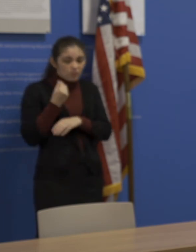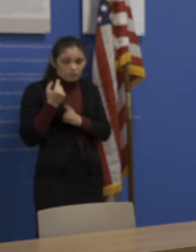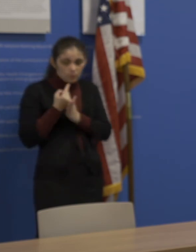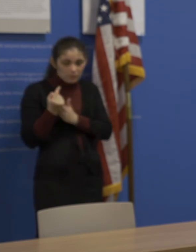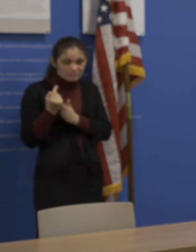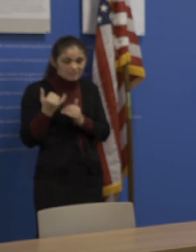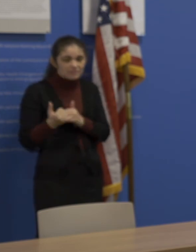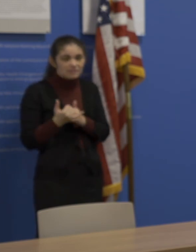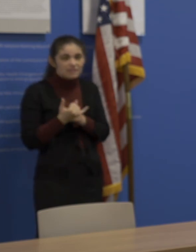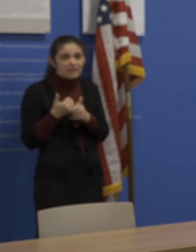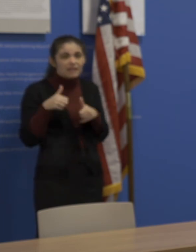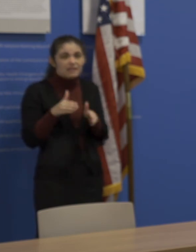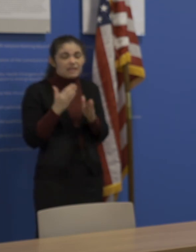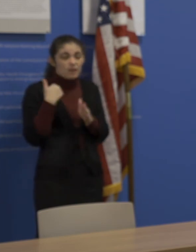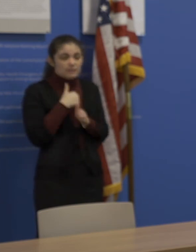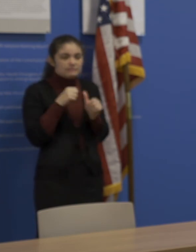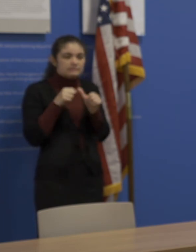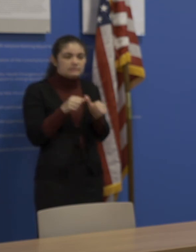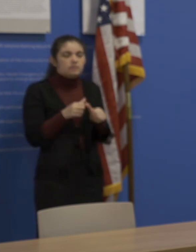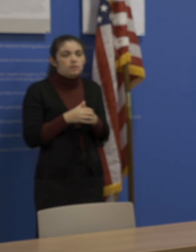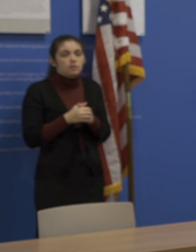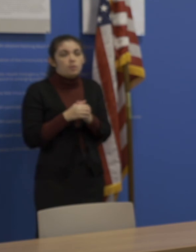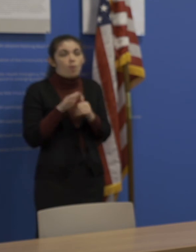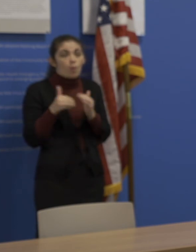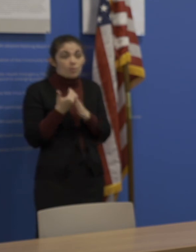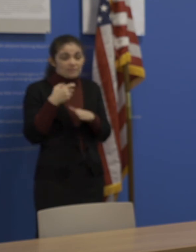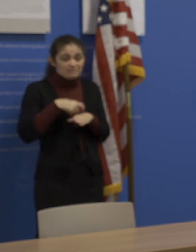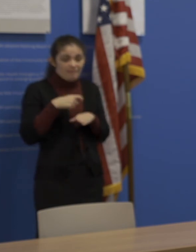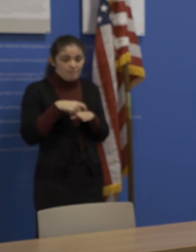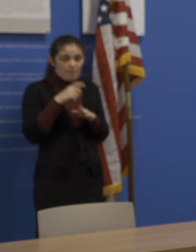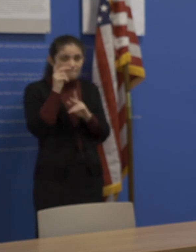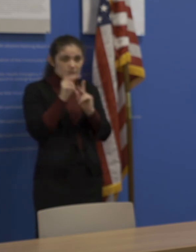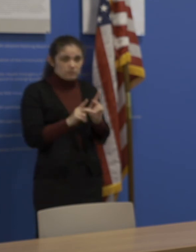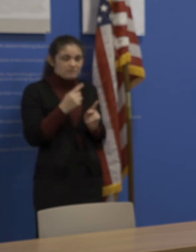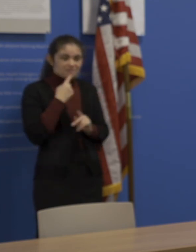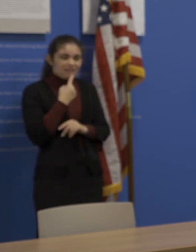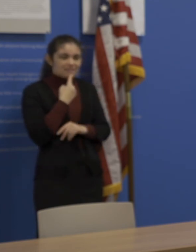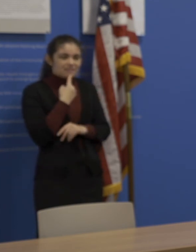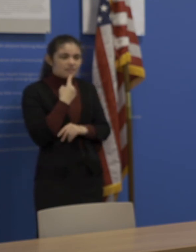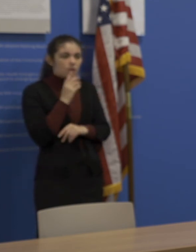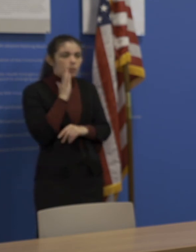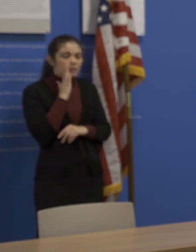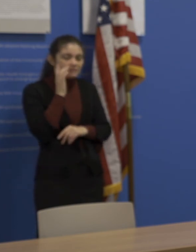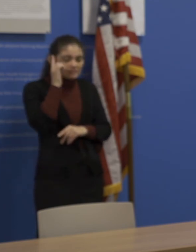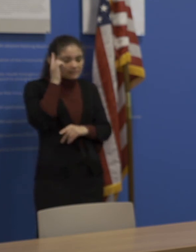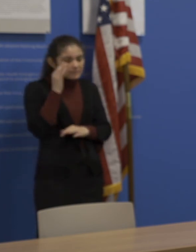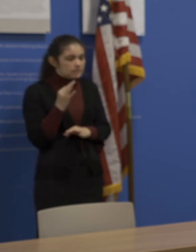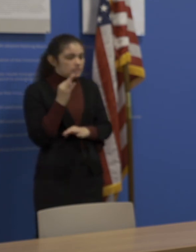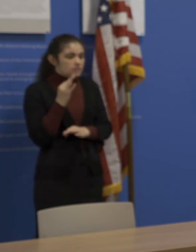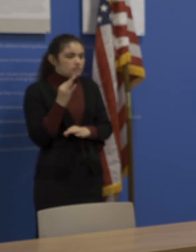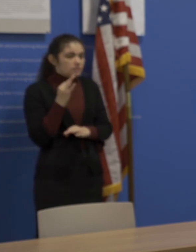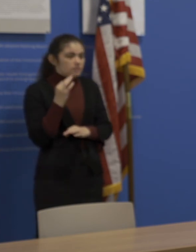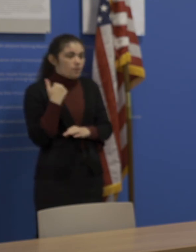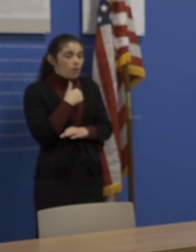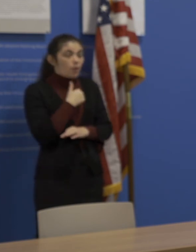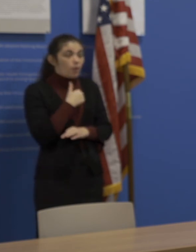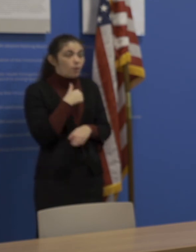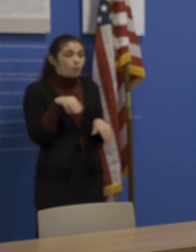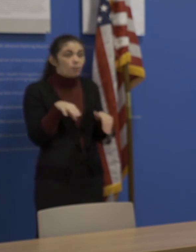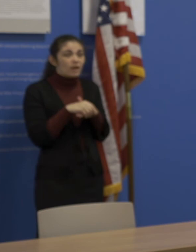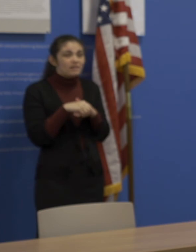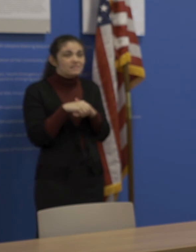weeks here, and let's try to ride this out. Every time someone says, you know what, I'm going to make the hard decision and we're going to put our wedding reception